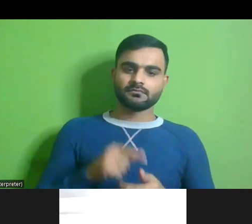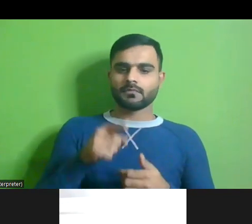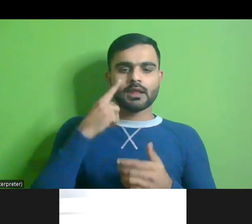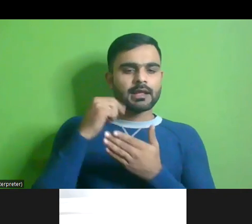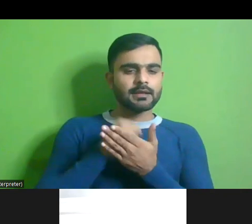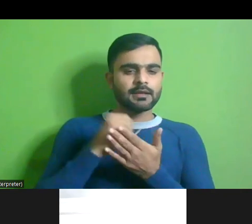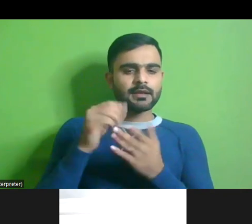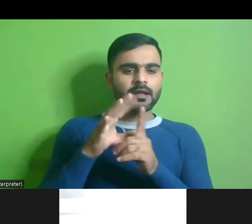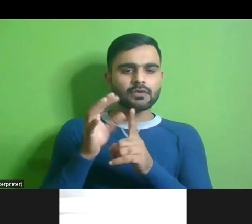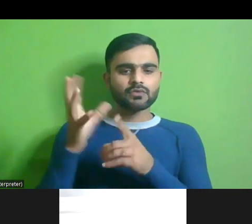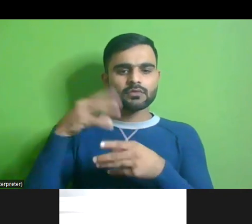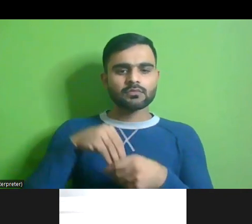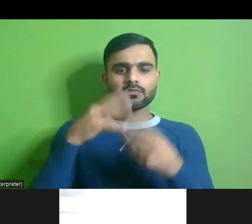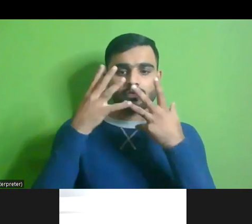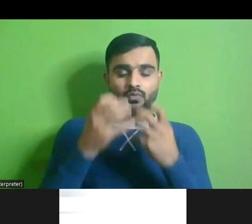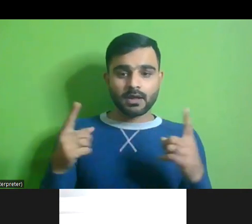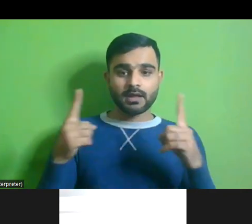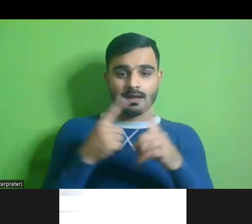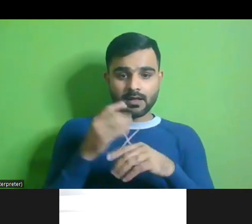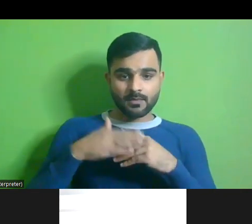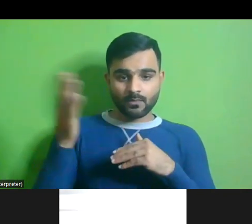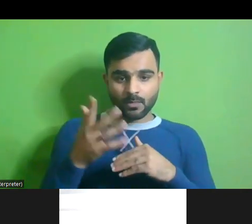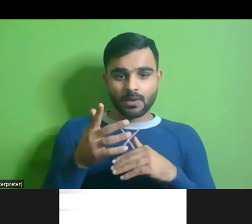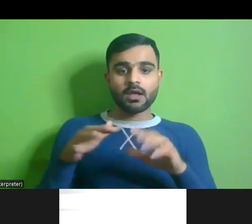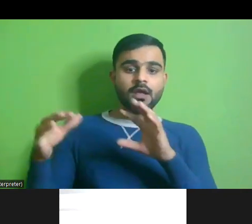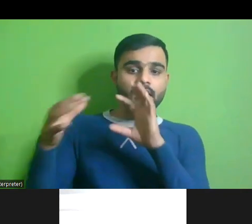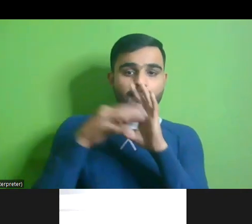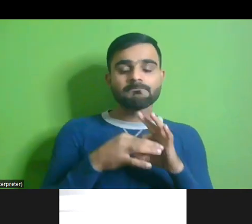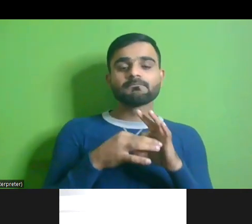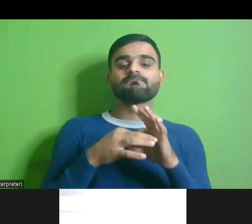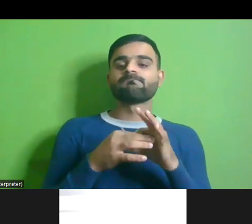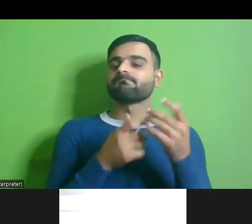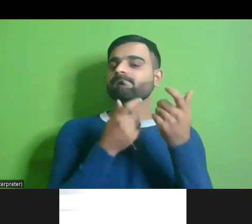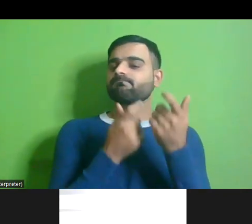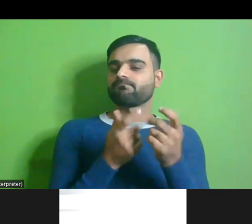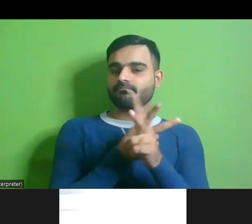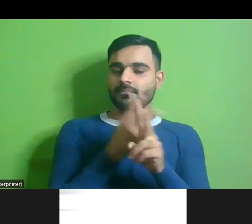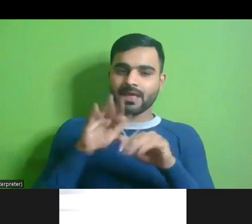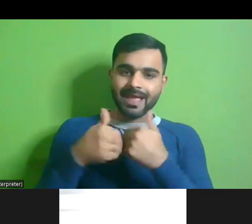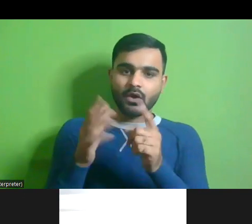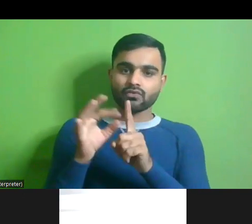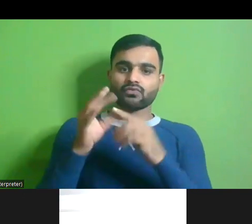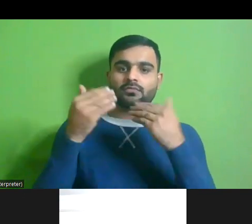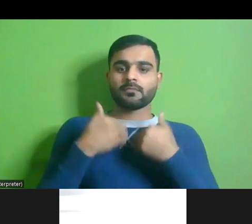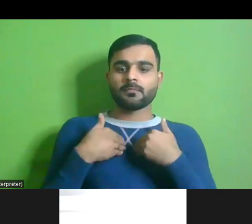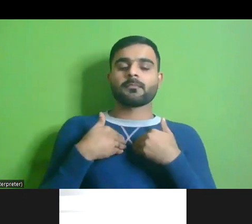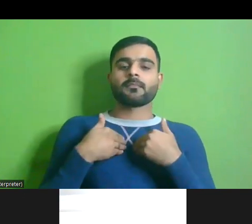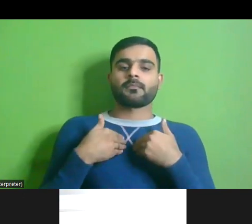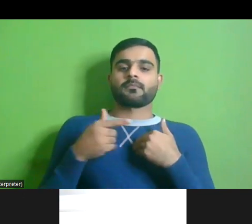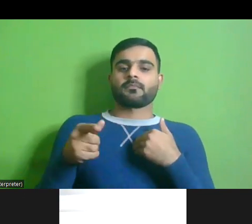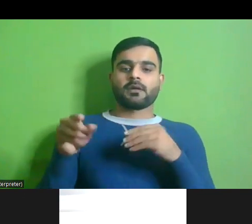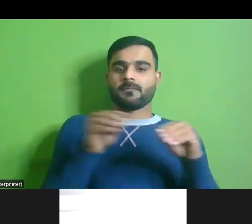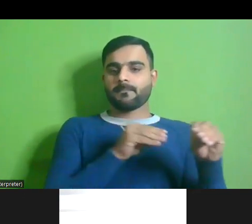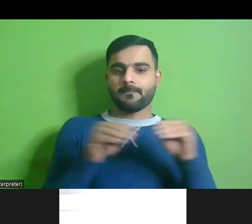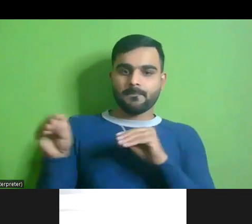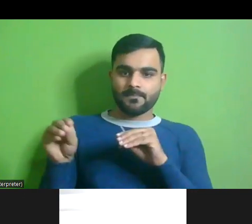trying to do. And one of the big critiques is, you know, the place of arms and how that is undermining their movement